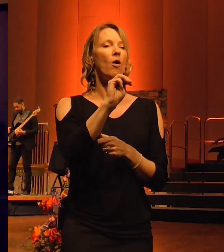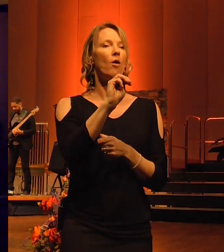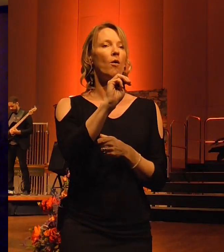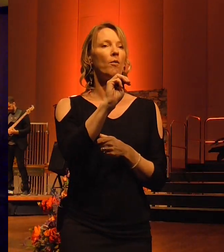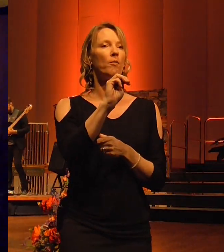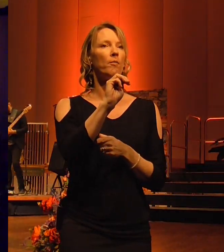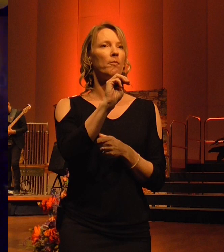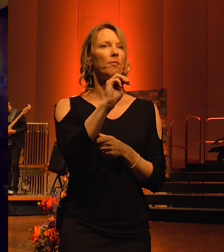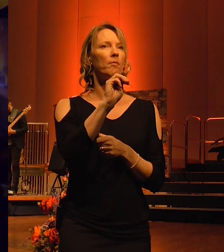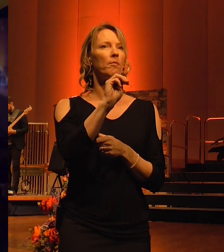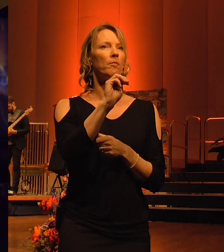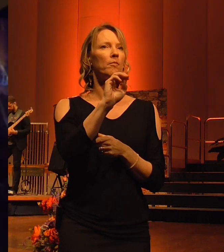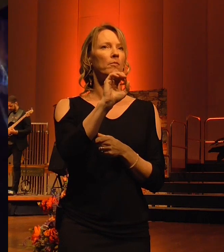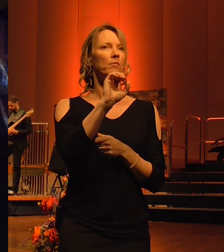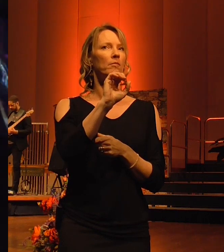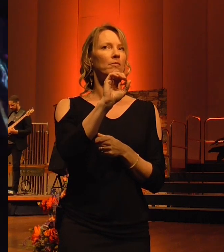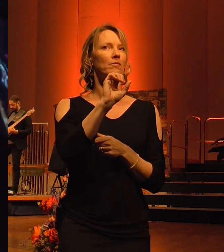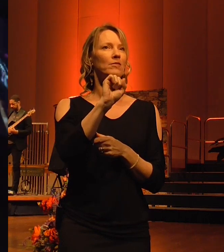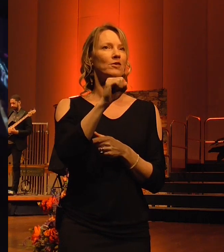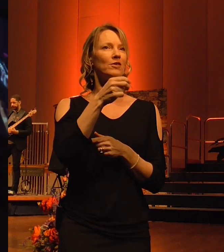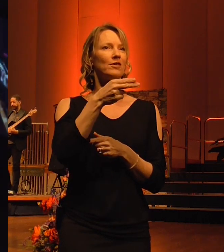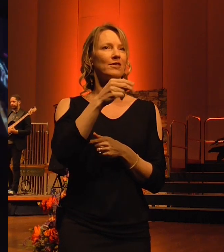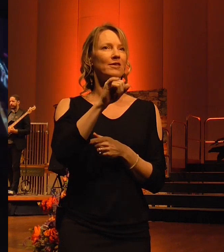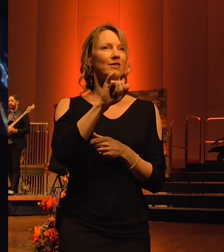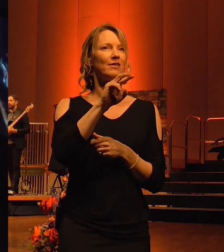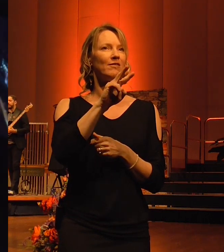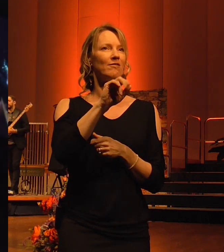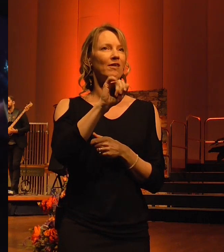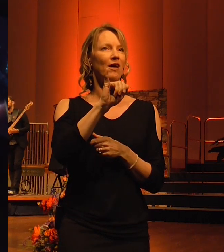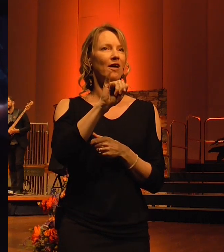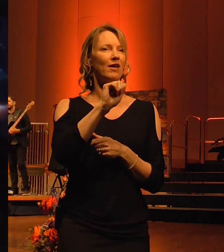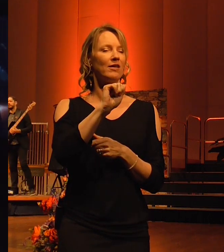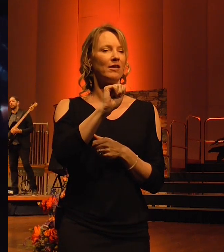Om Namah Shivaya.